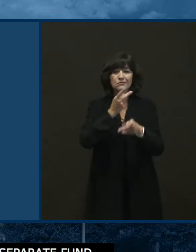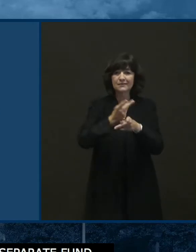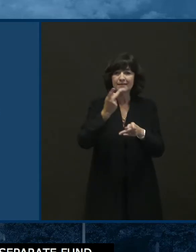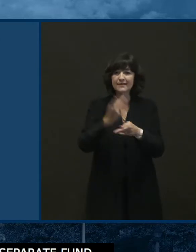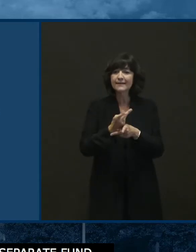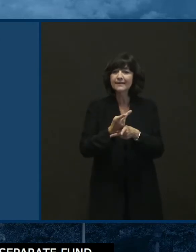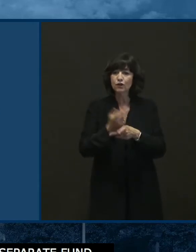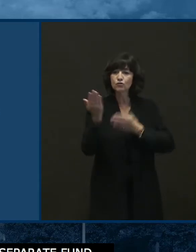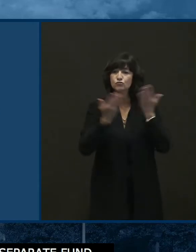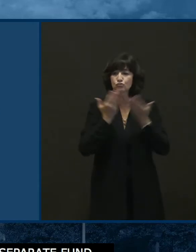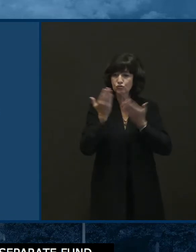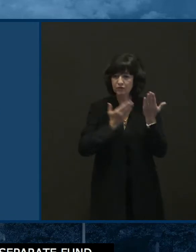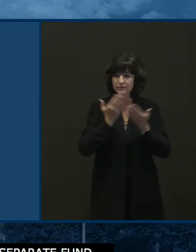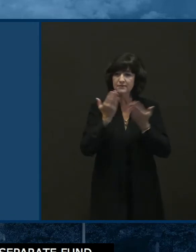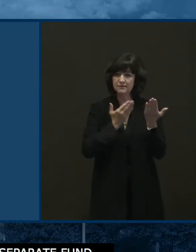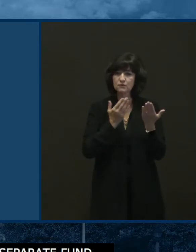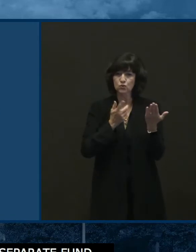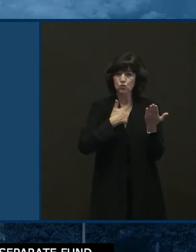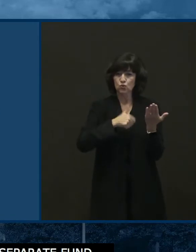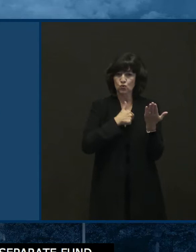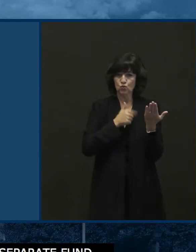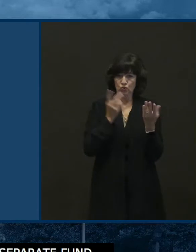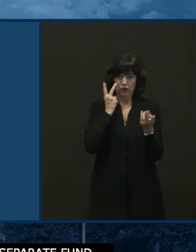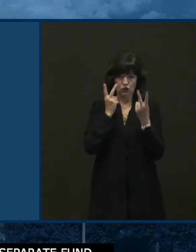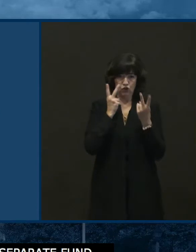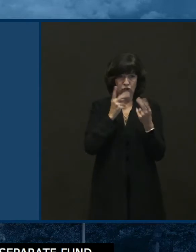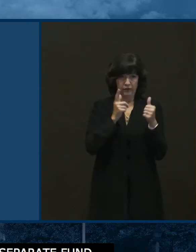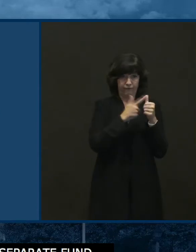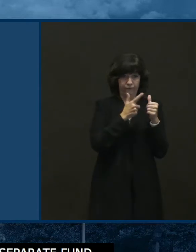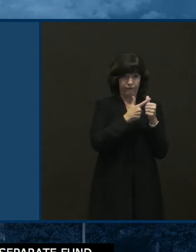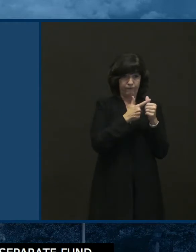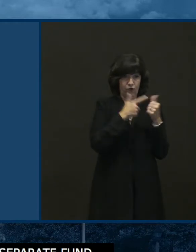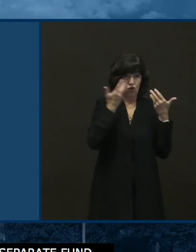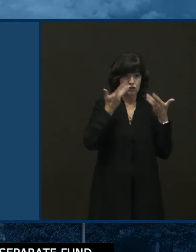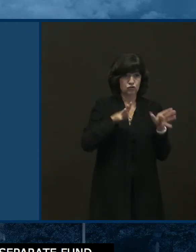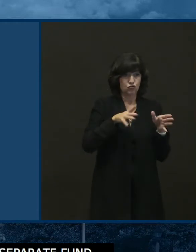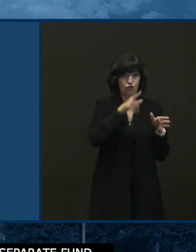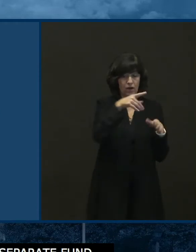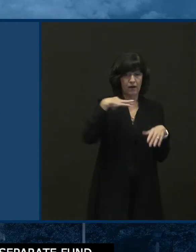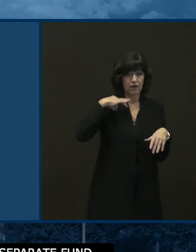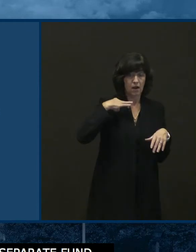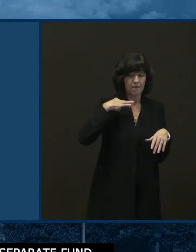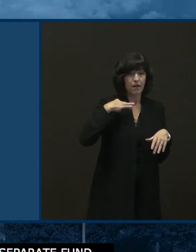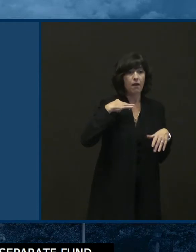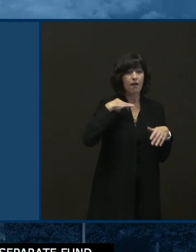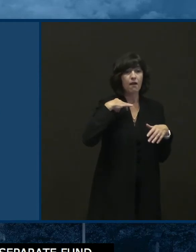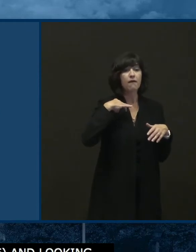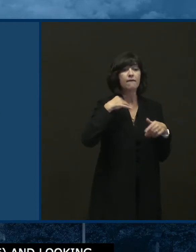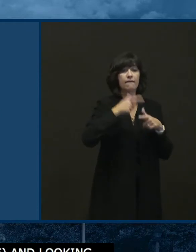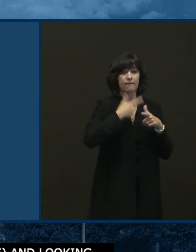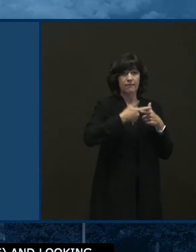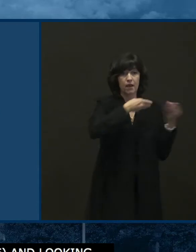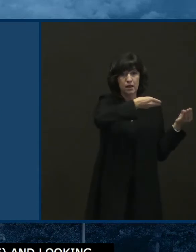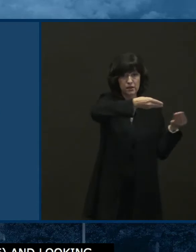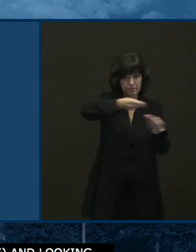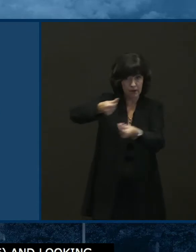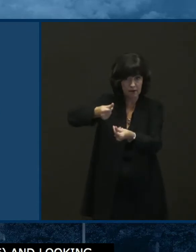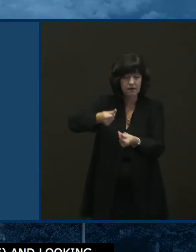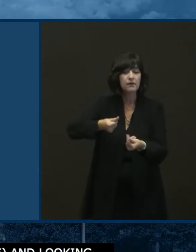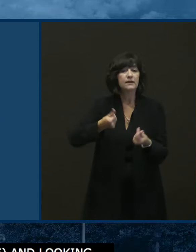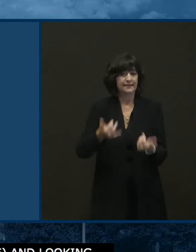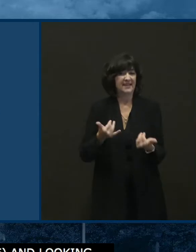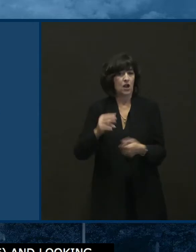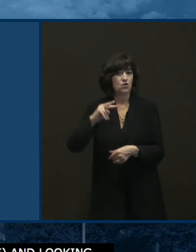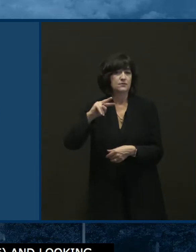taken, and I believe we're looking at the second increment, and then an additional fund for nonprofit agencies. And so a lot of work